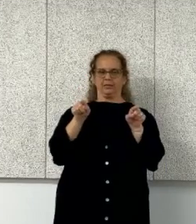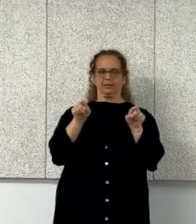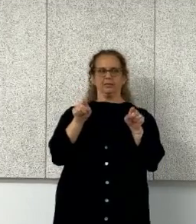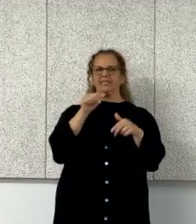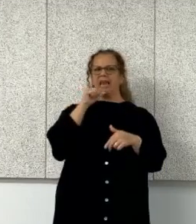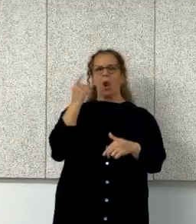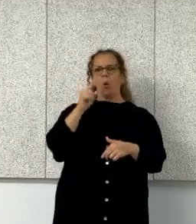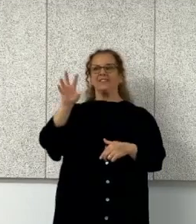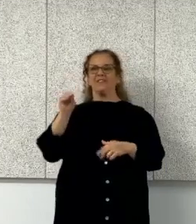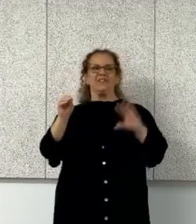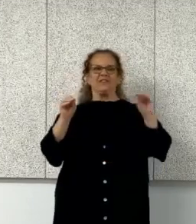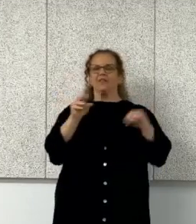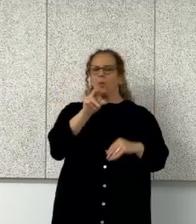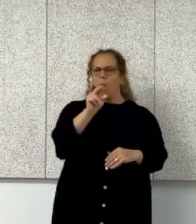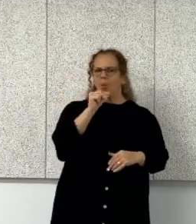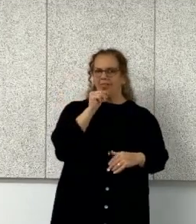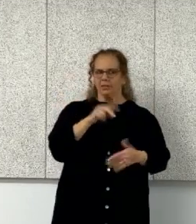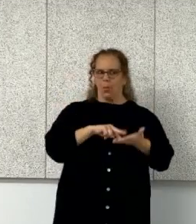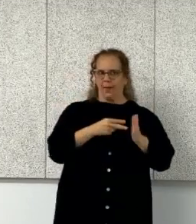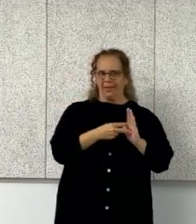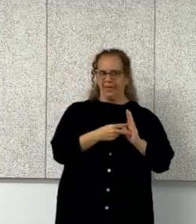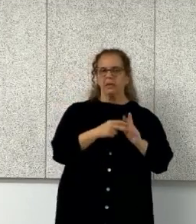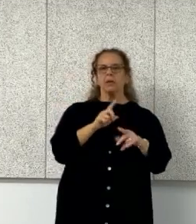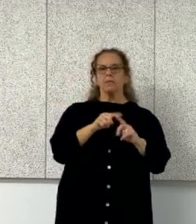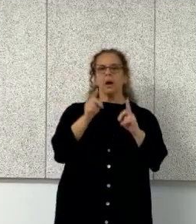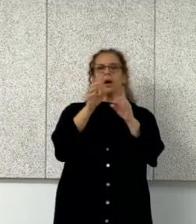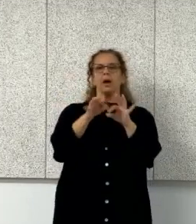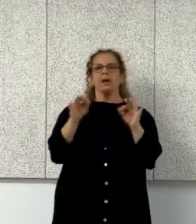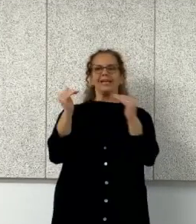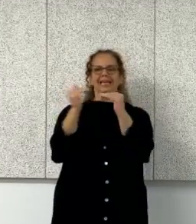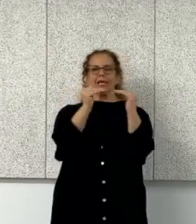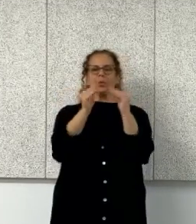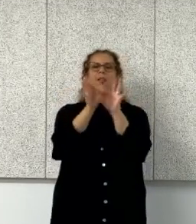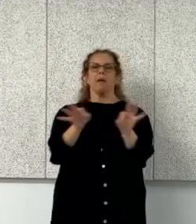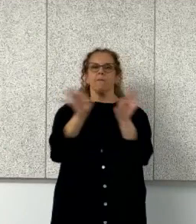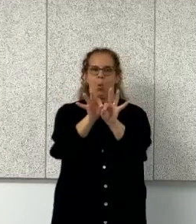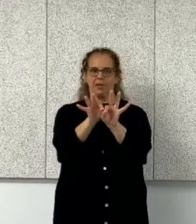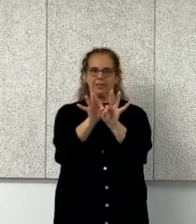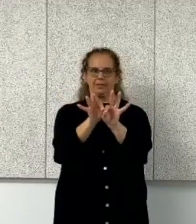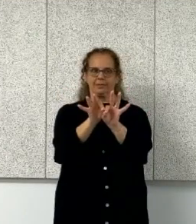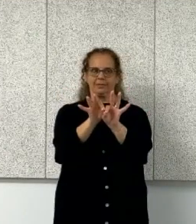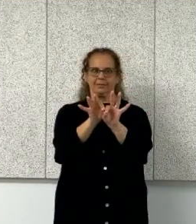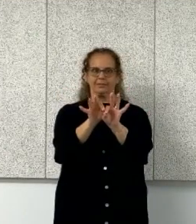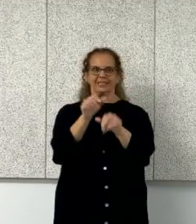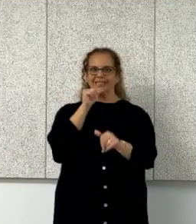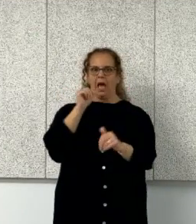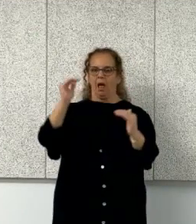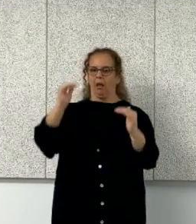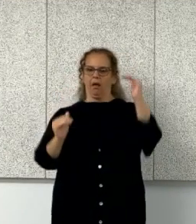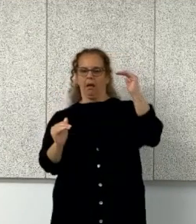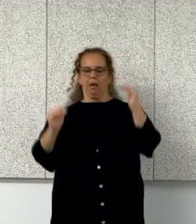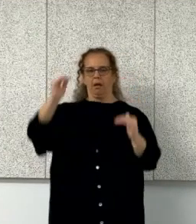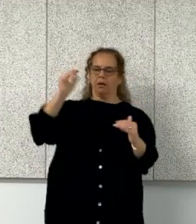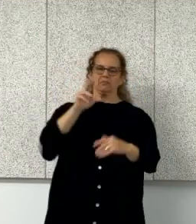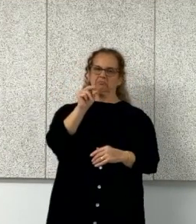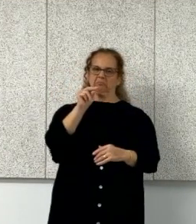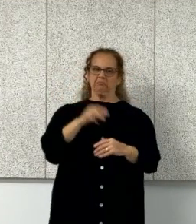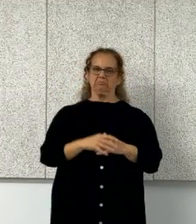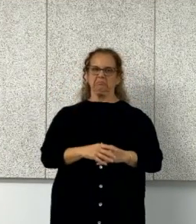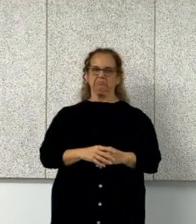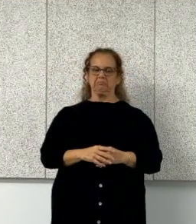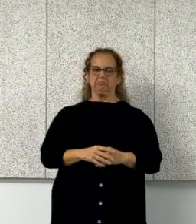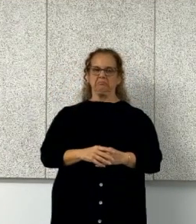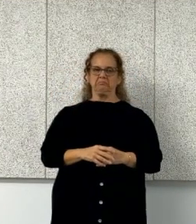50-50 in terms of that mix. But anyone who says one or the other is lying to you. Yeah. I deeply